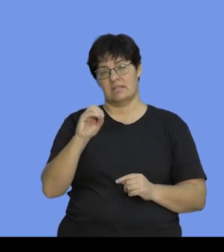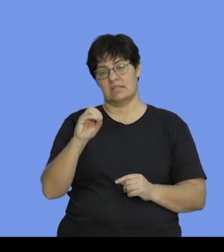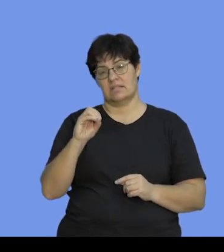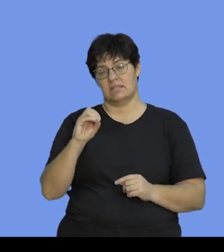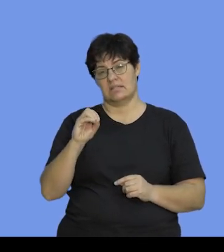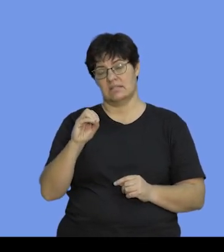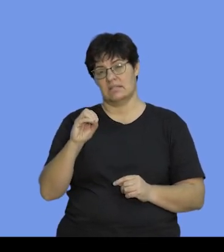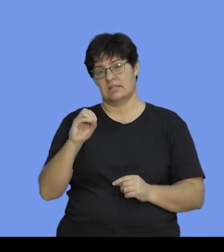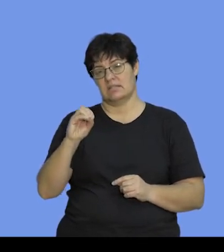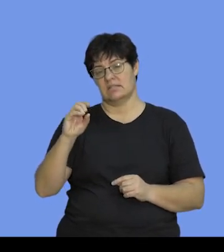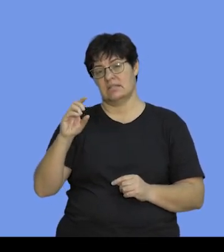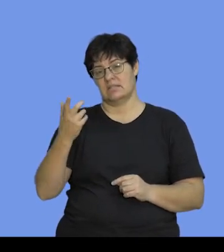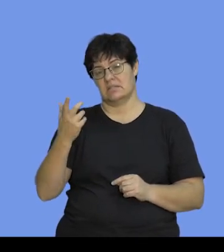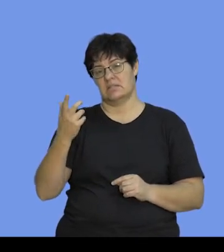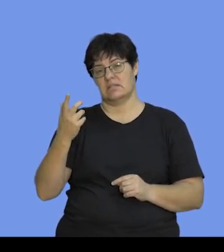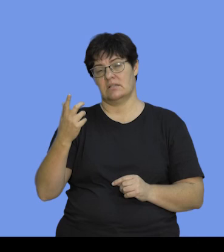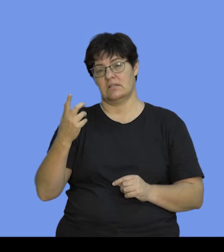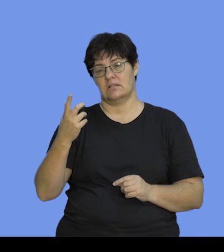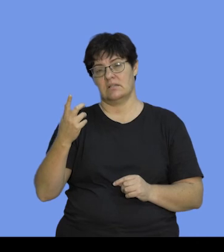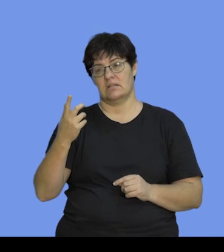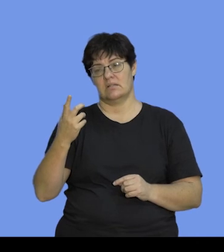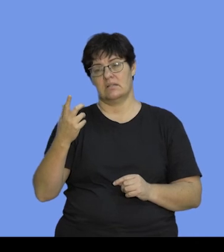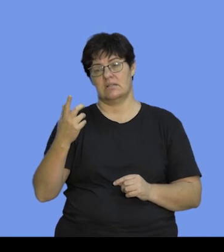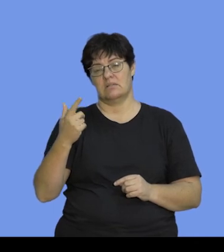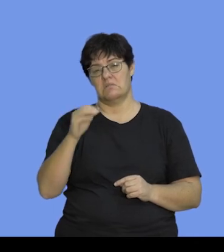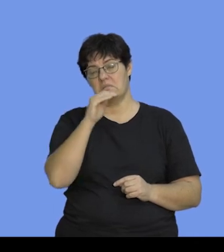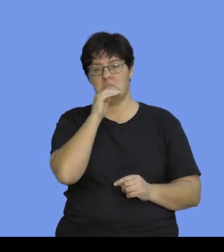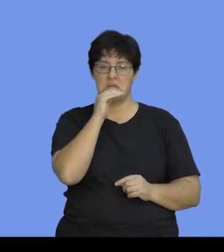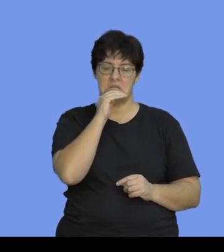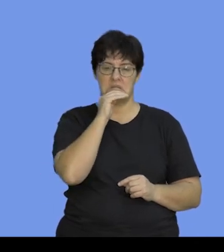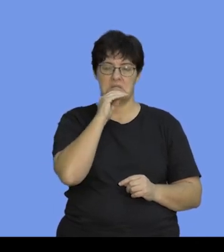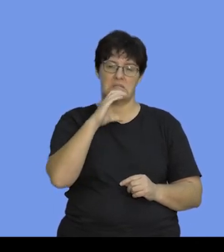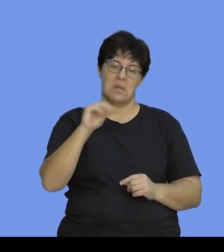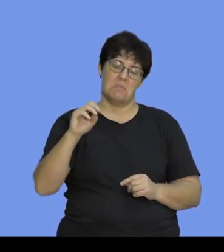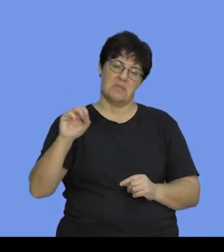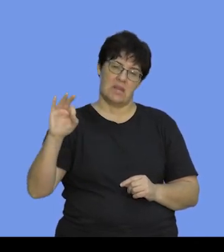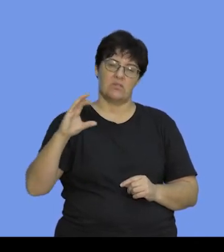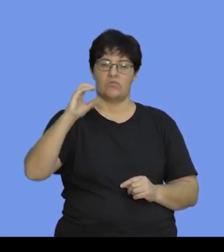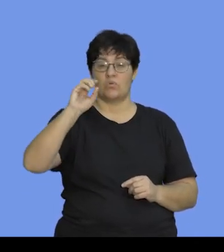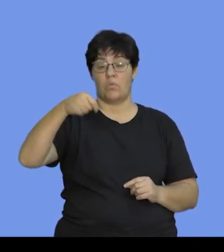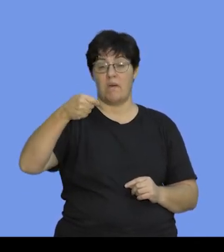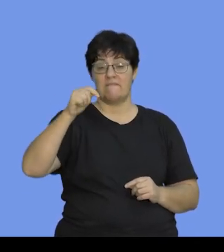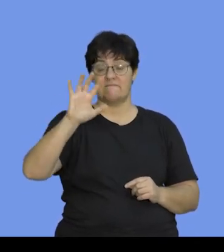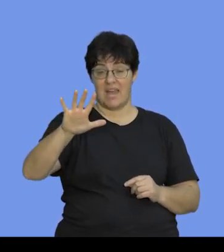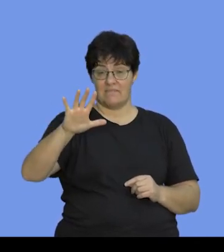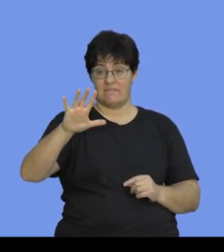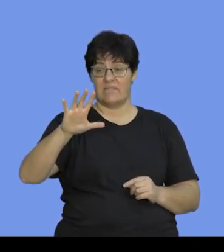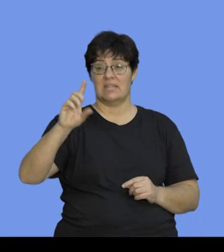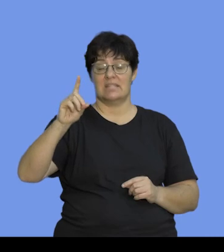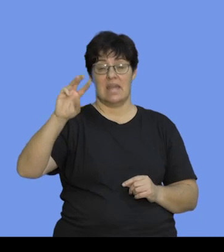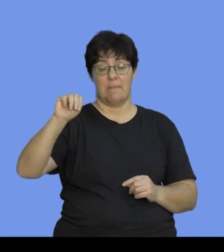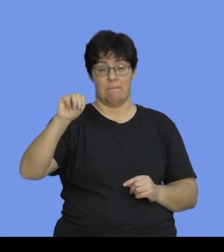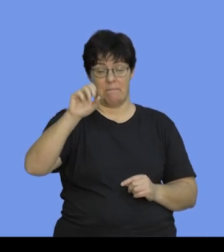is 500 cubic centimeters. 500 cubic centimeters is the same as 0.5